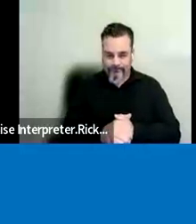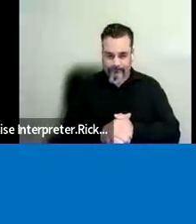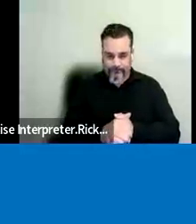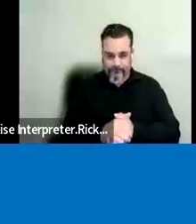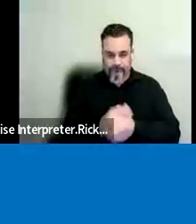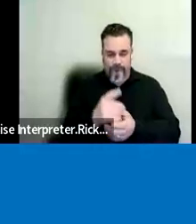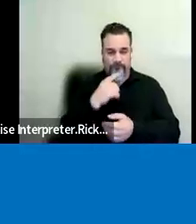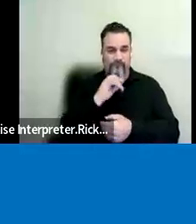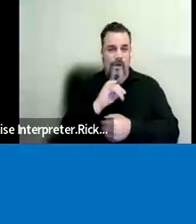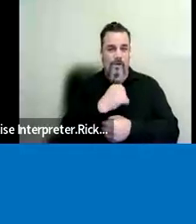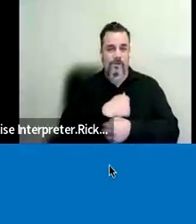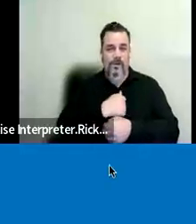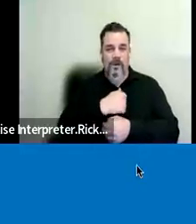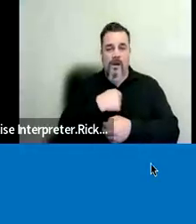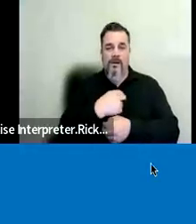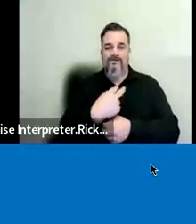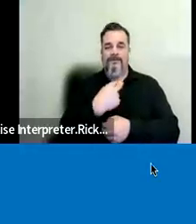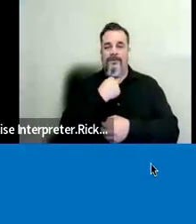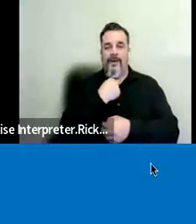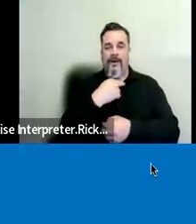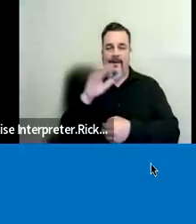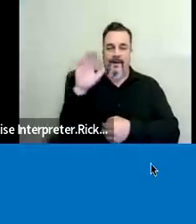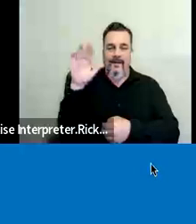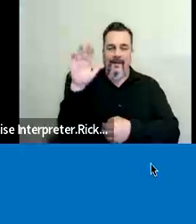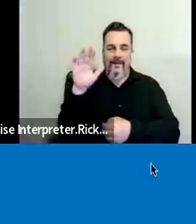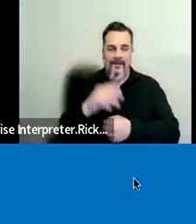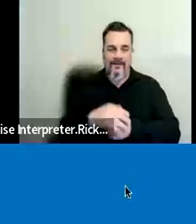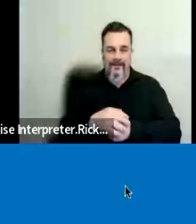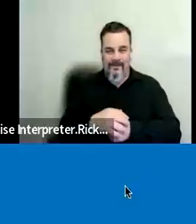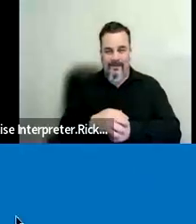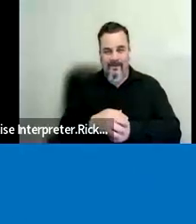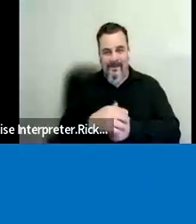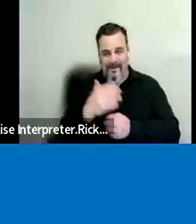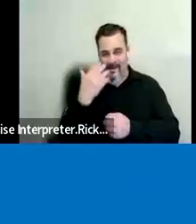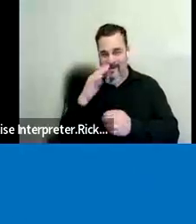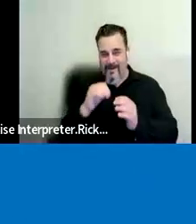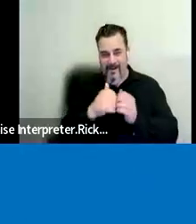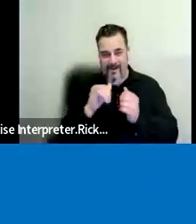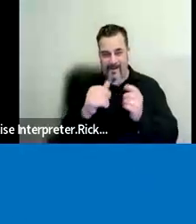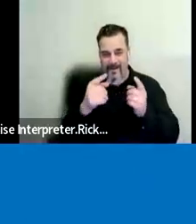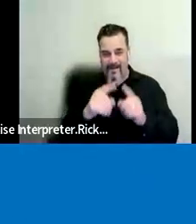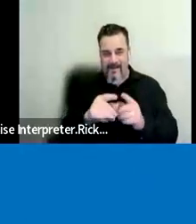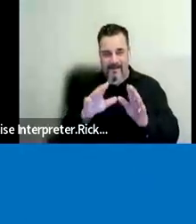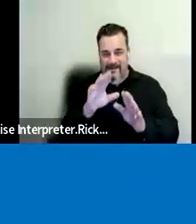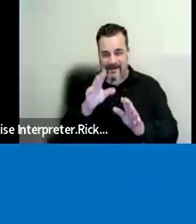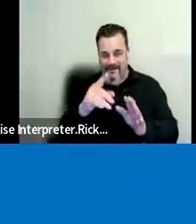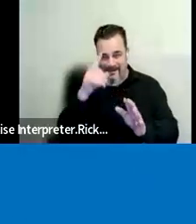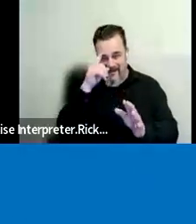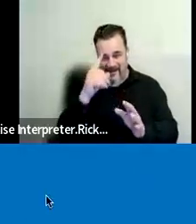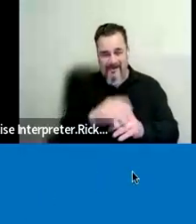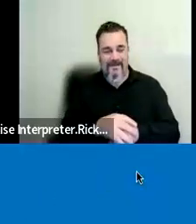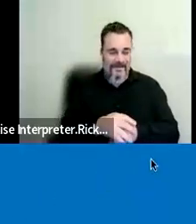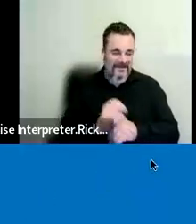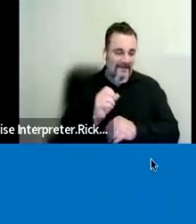Oh, I'm sorry. It must have got stuck. Okay. I don't know how that happened. Never mind. All